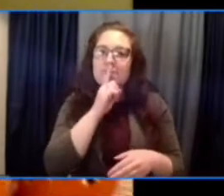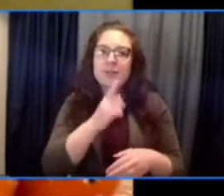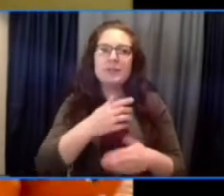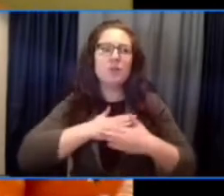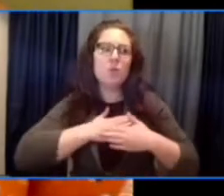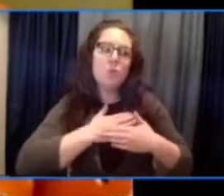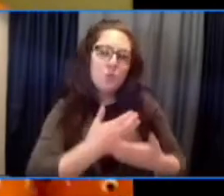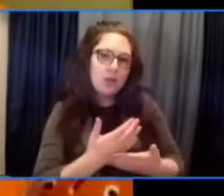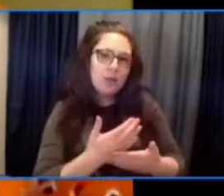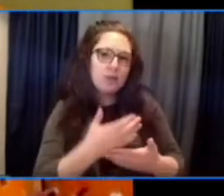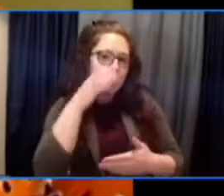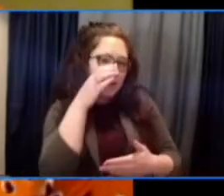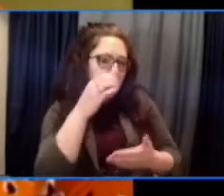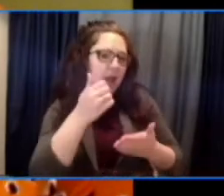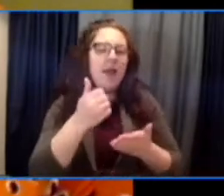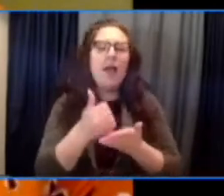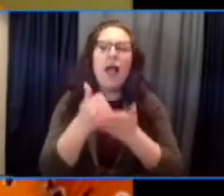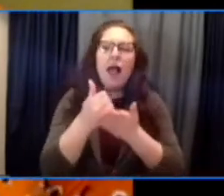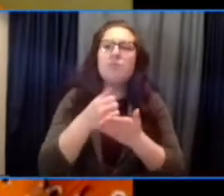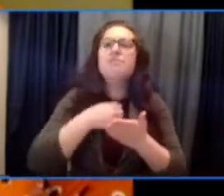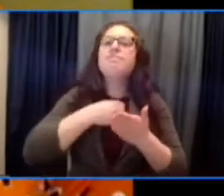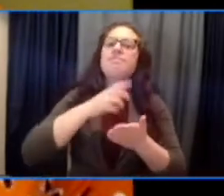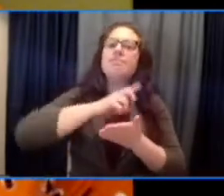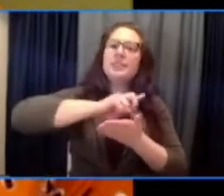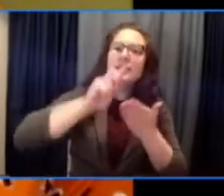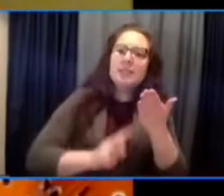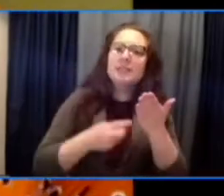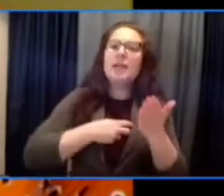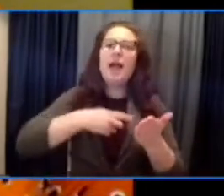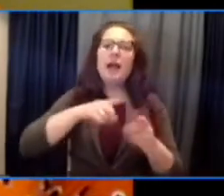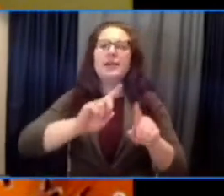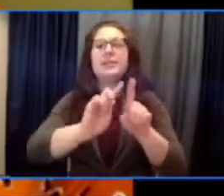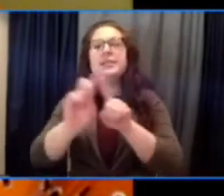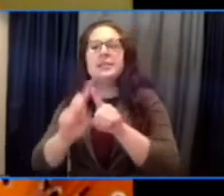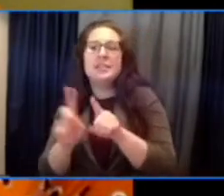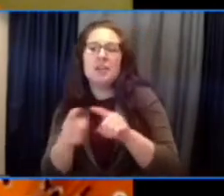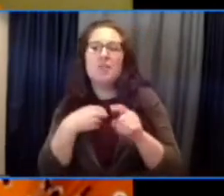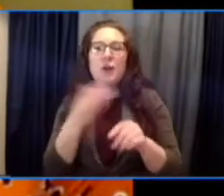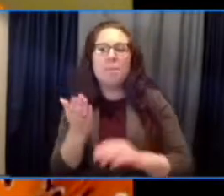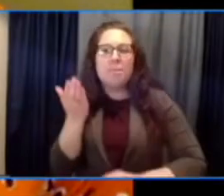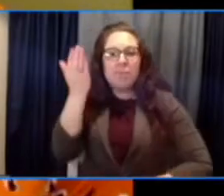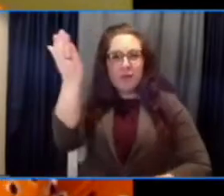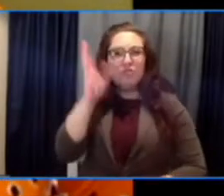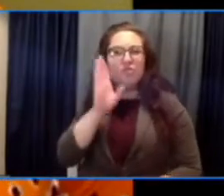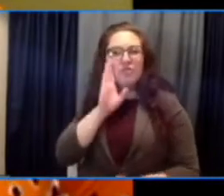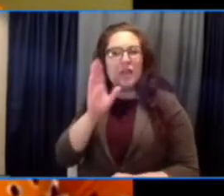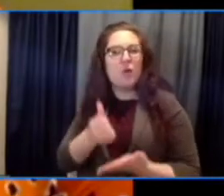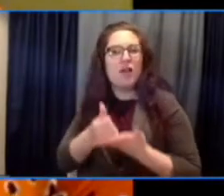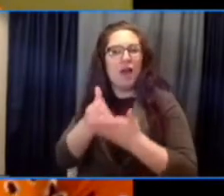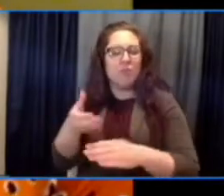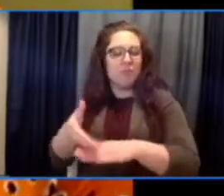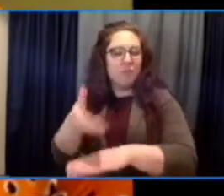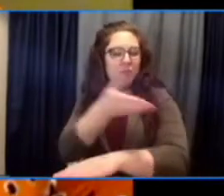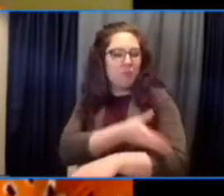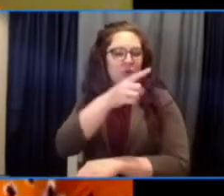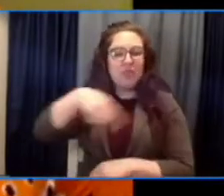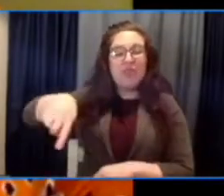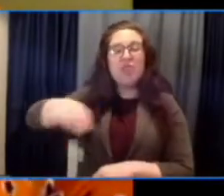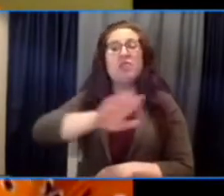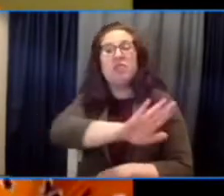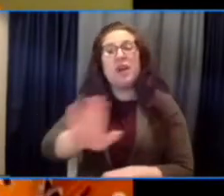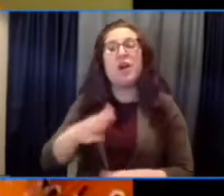design campaigns that will achieve those goals and create sustainability in the long term. We'll all be better for it. Thank